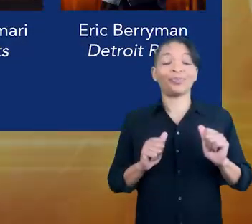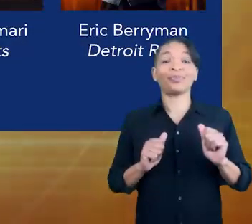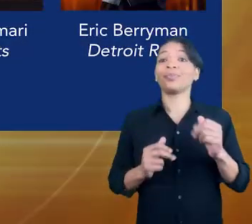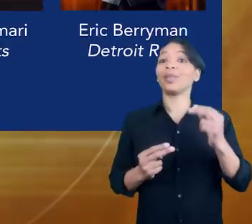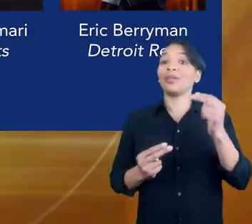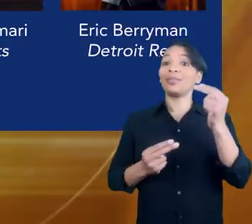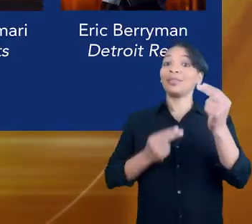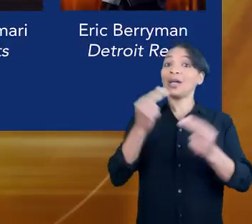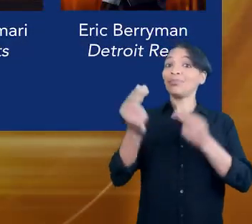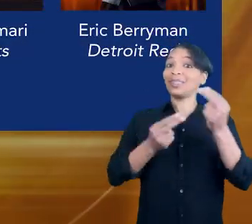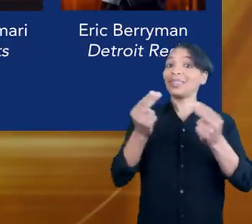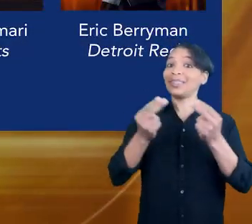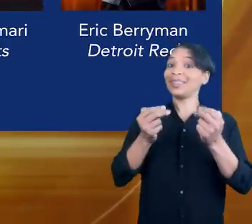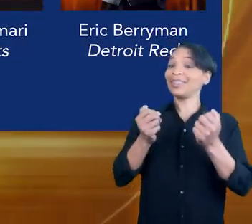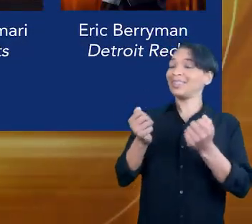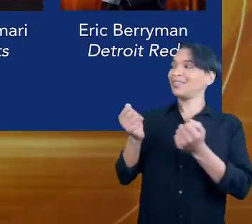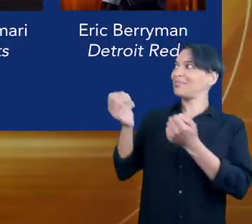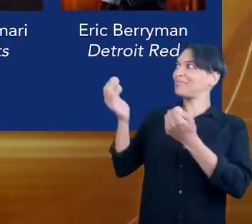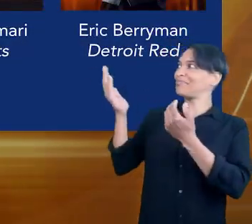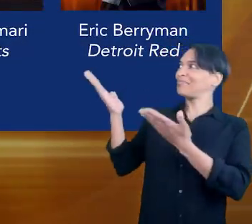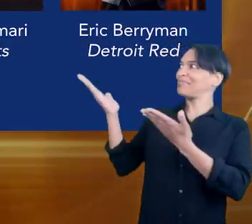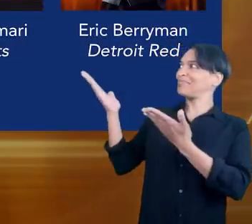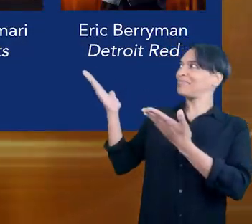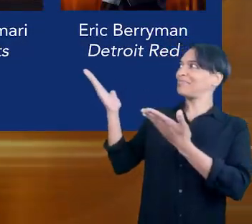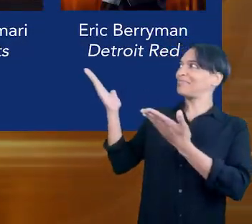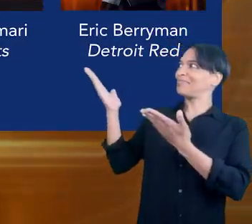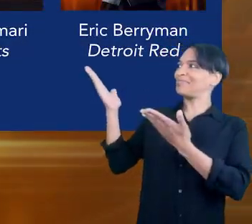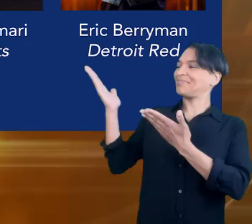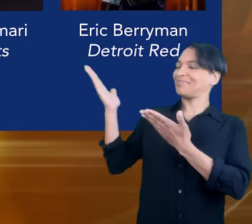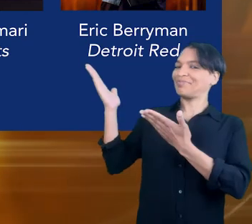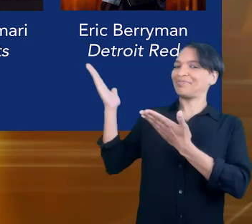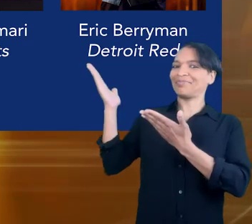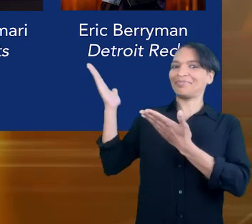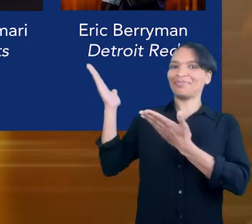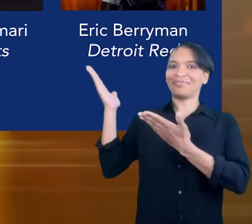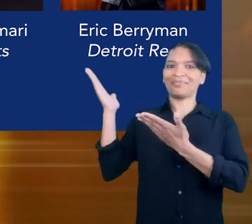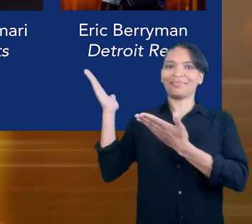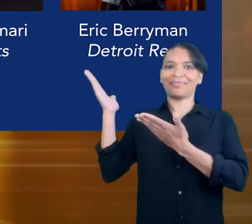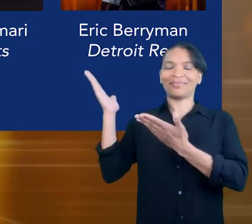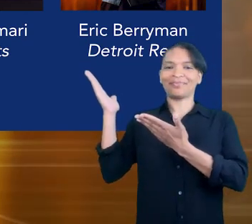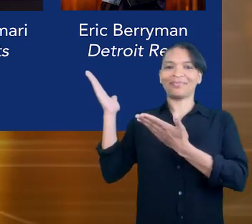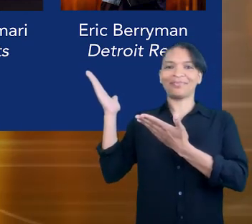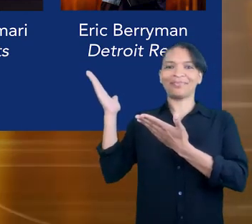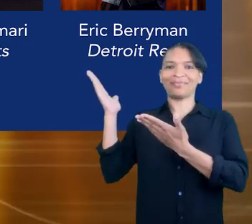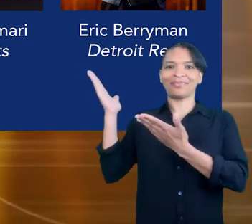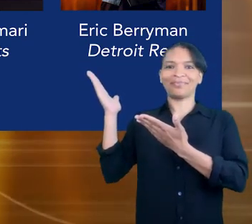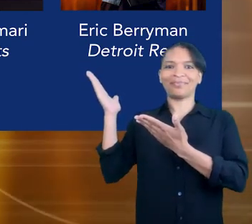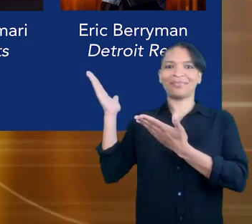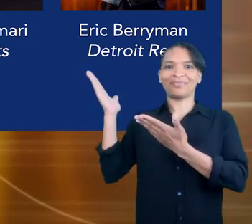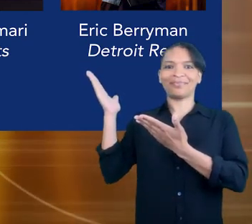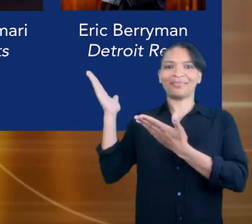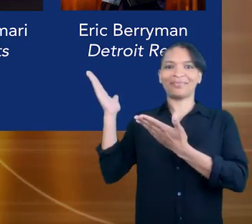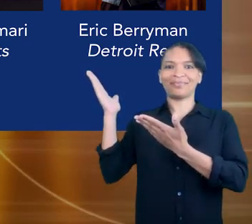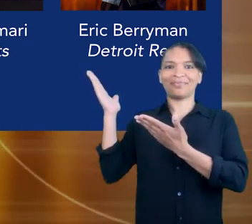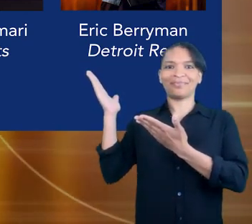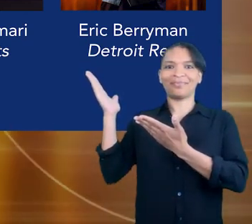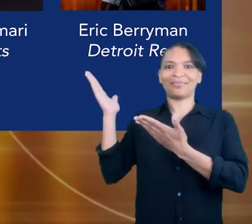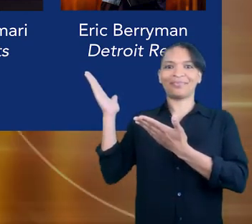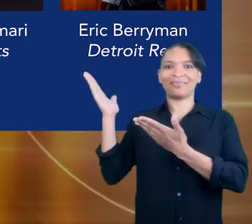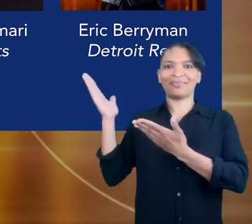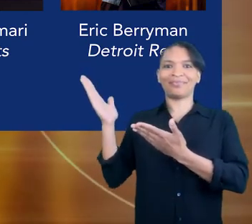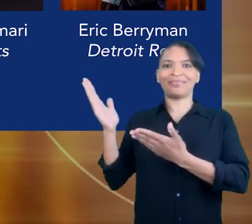and Guildenstern Are Dead, Huntington Theater Company. Morocco Omari, The Purists, Huntington Theater